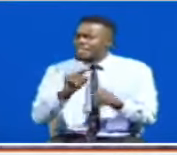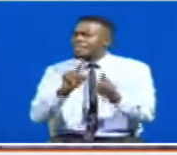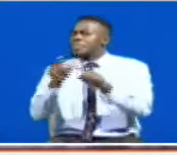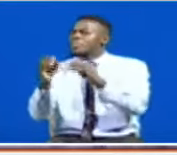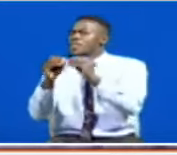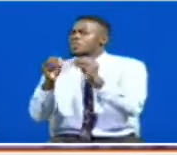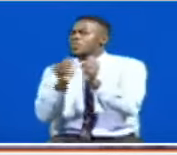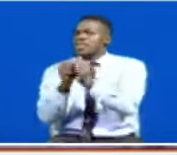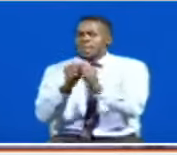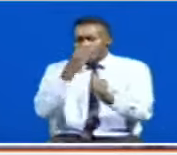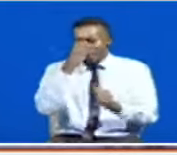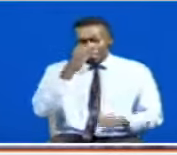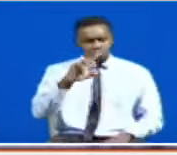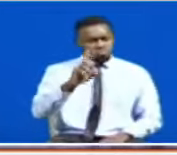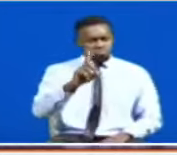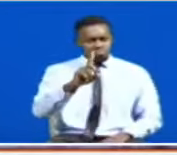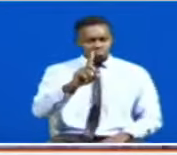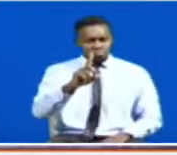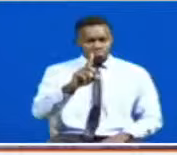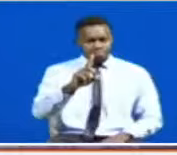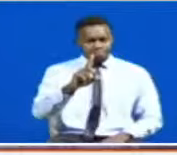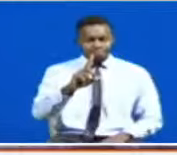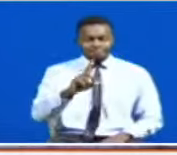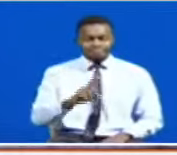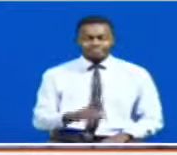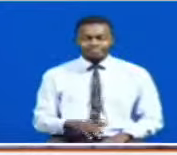executive. Emmanuel To, KTN News,